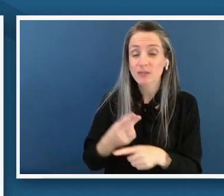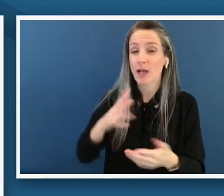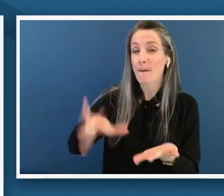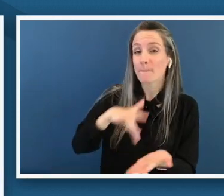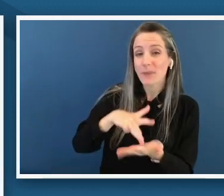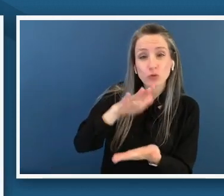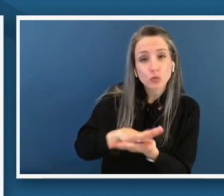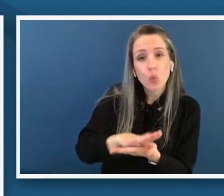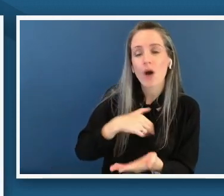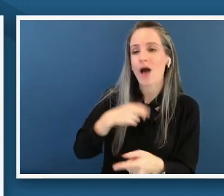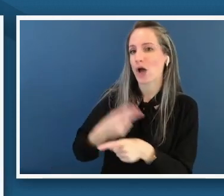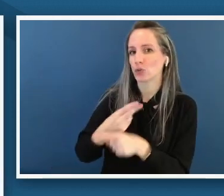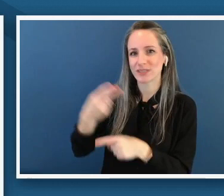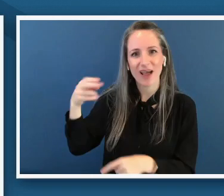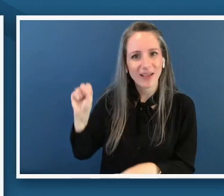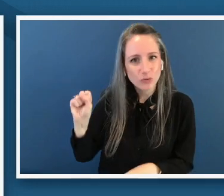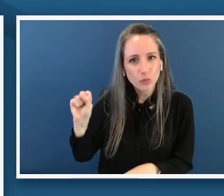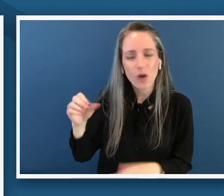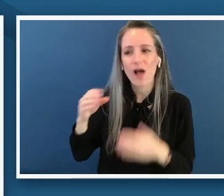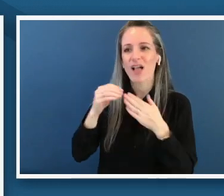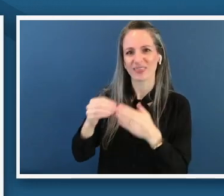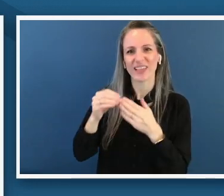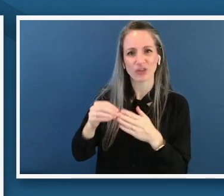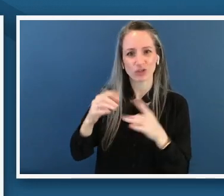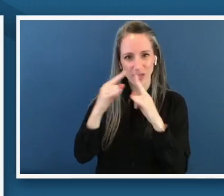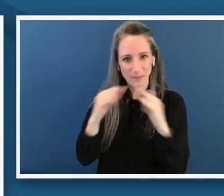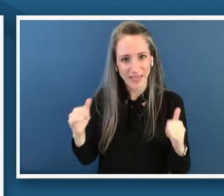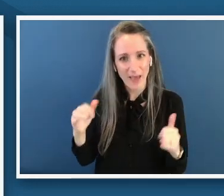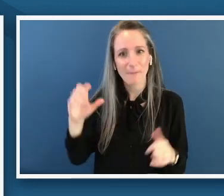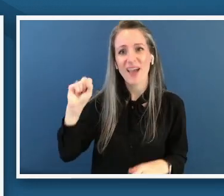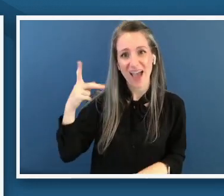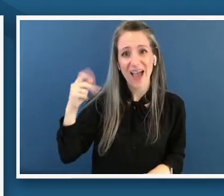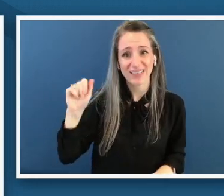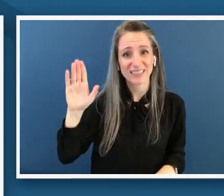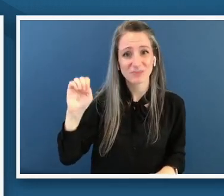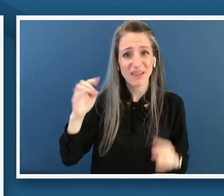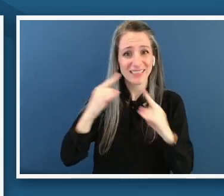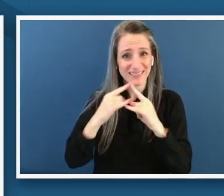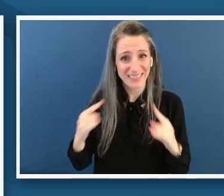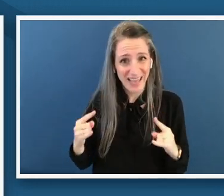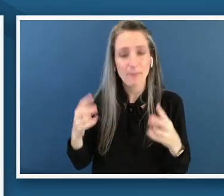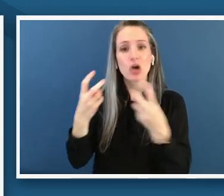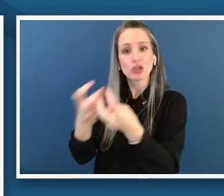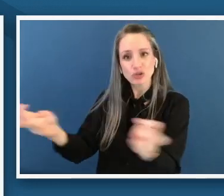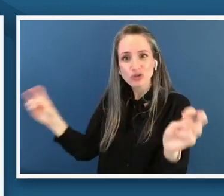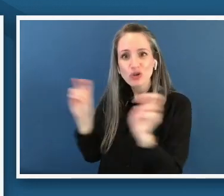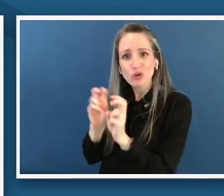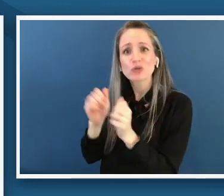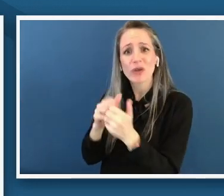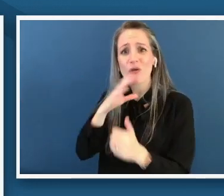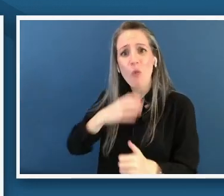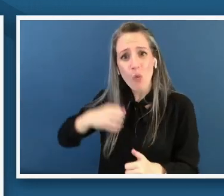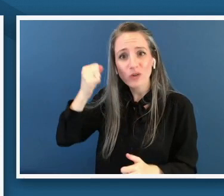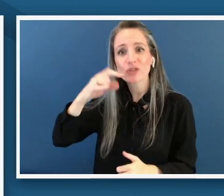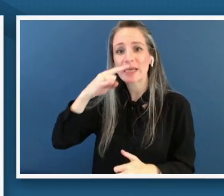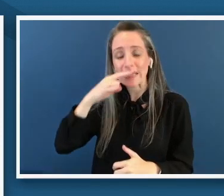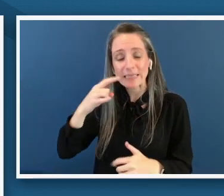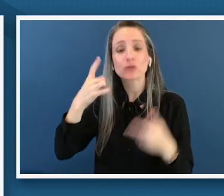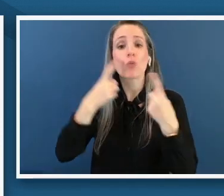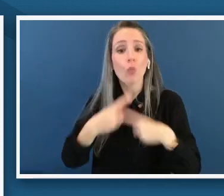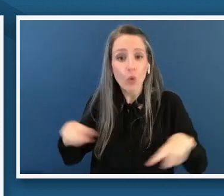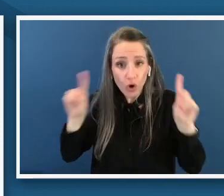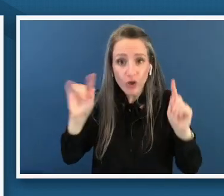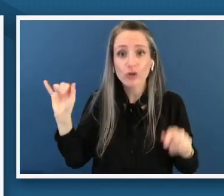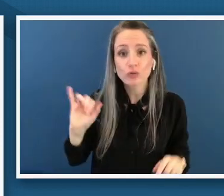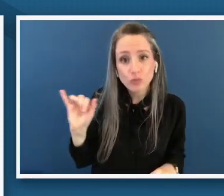a few weeks ago, well, last week, James, at space camp. Circles work because you can see everyone. You can